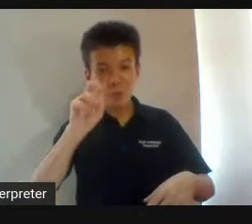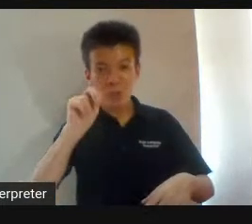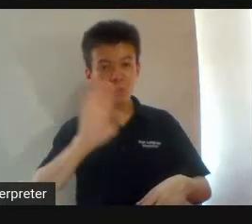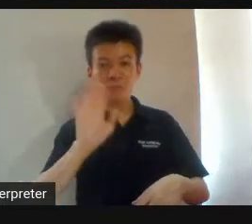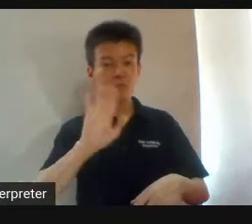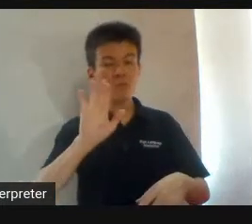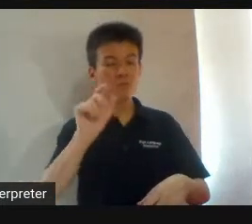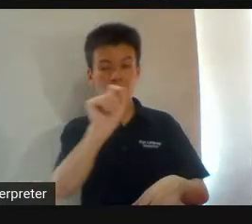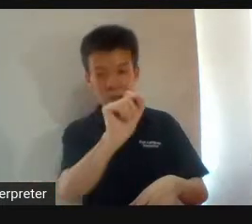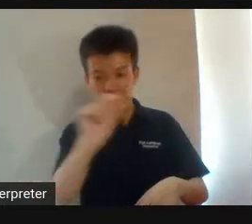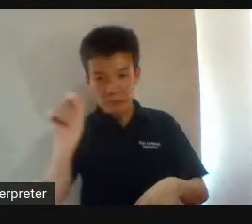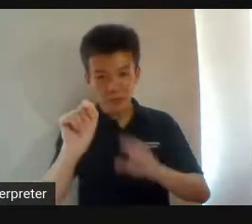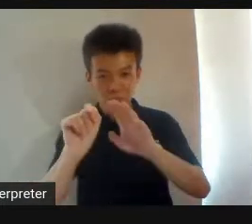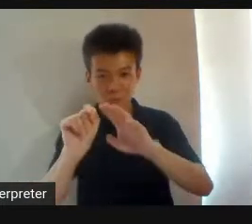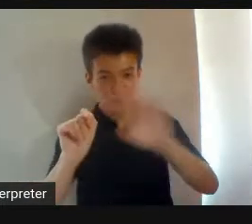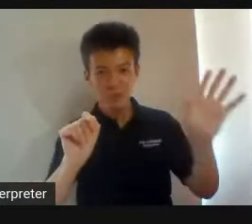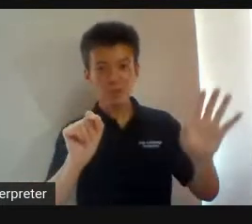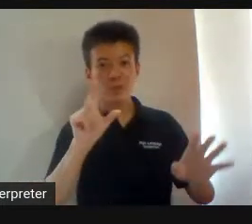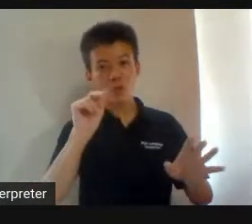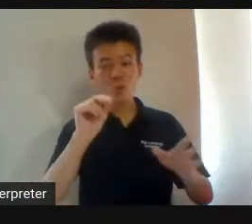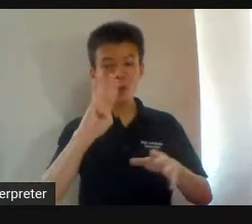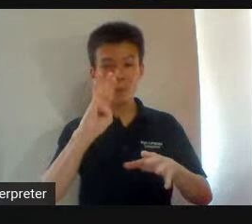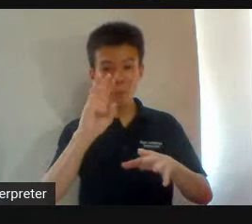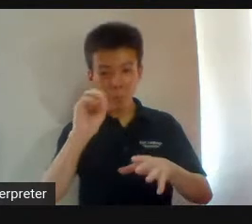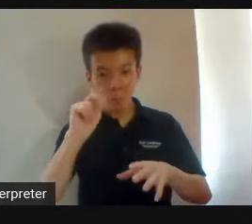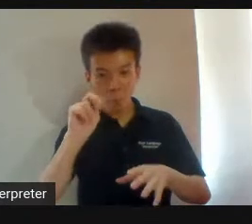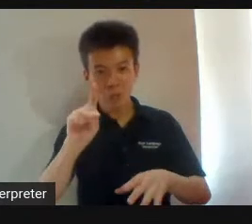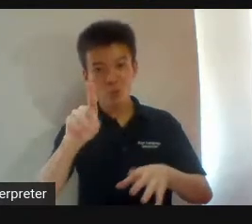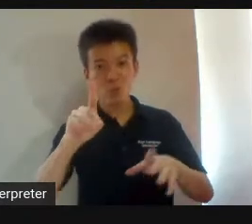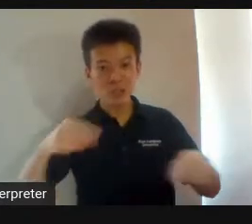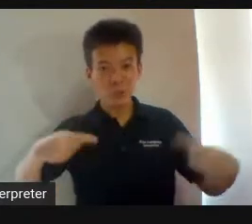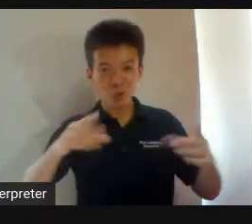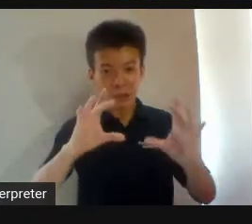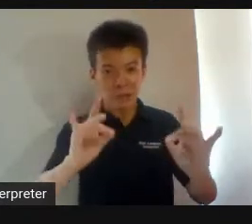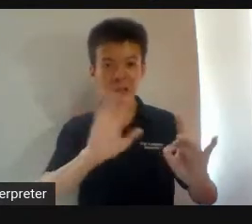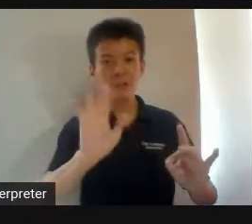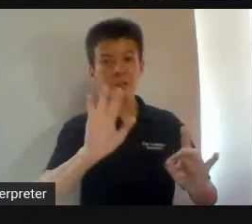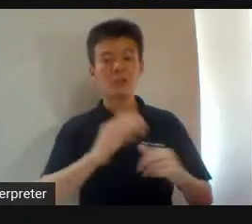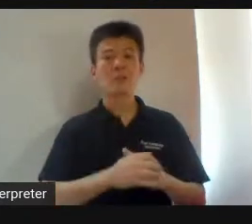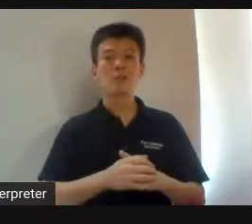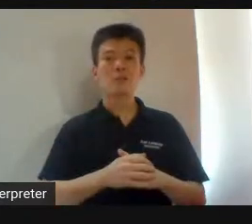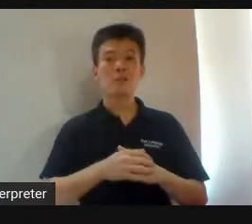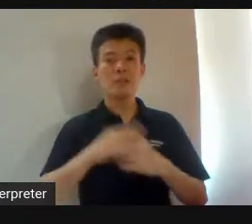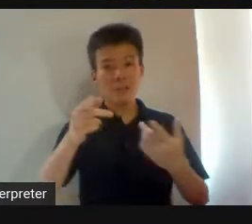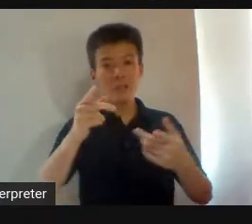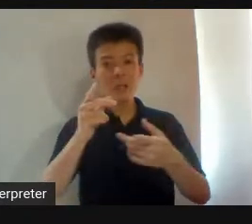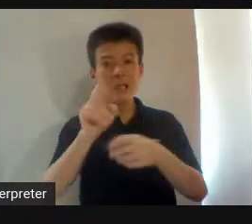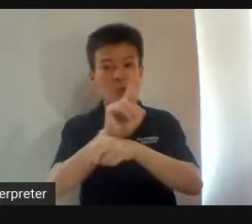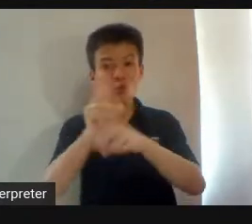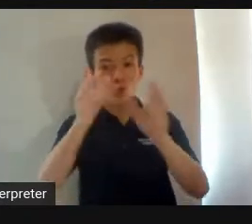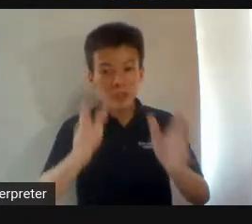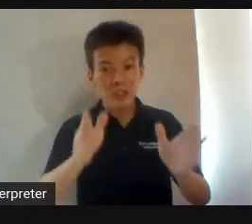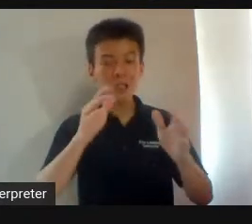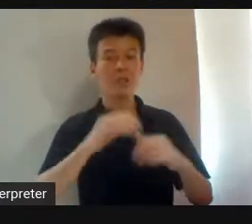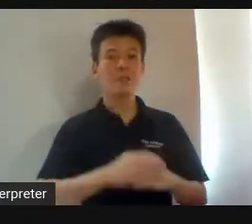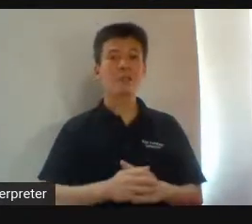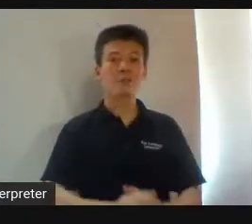Let's strike that off because nobody's bound to their wheelchair, you know? Wheelchair users.